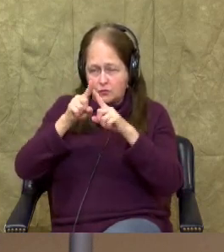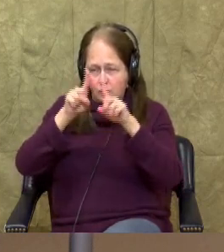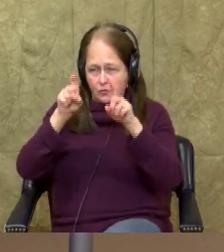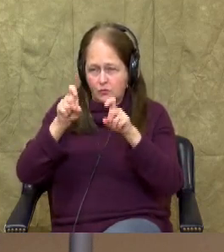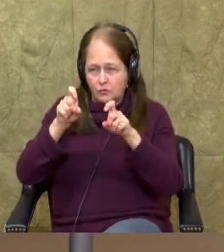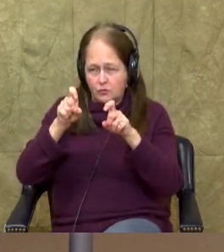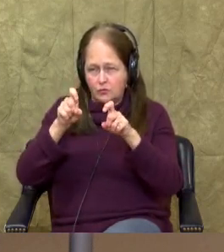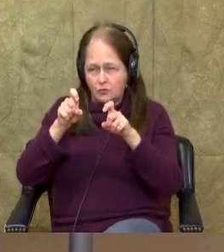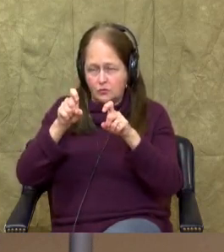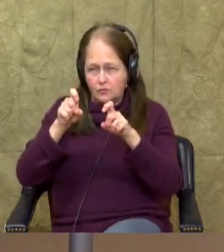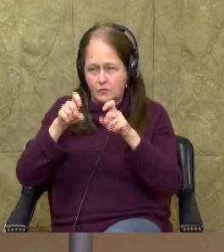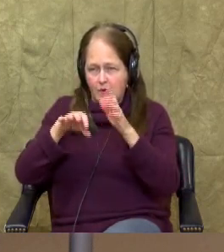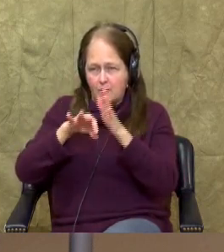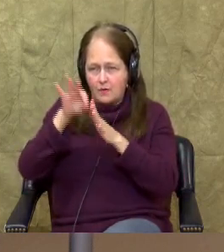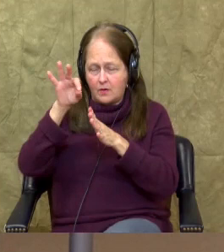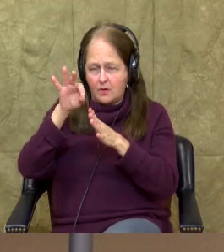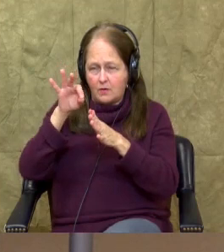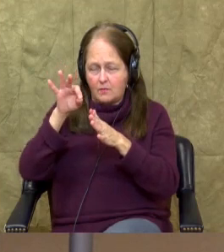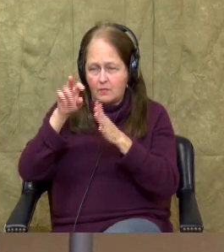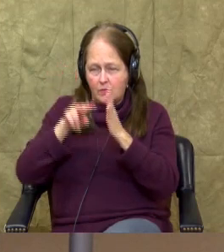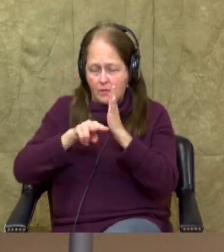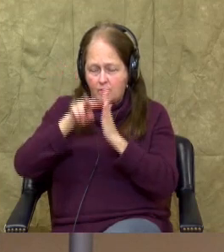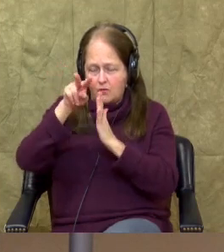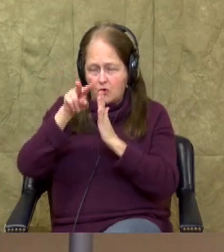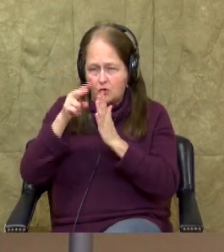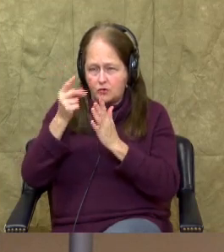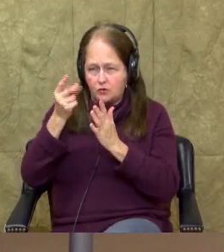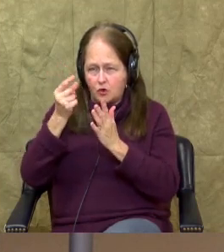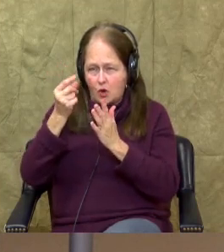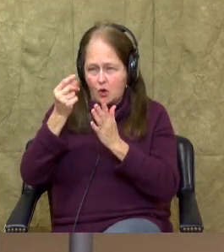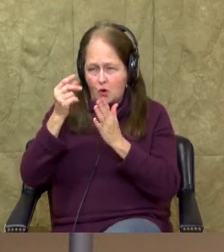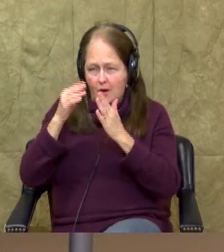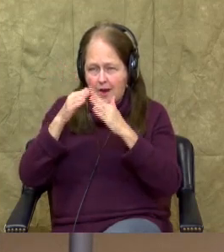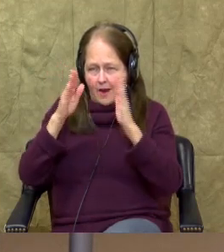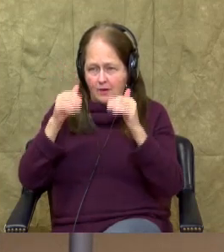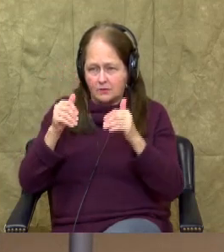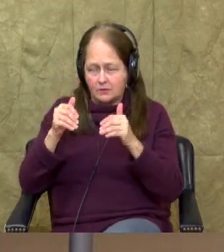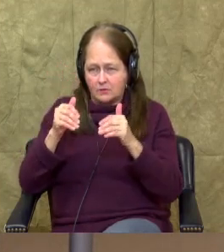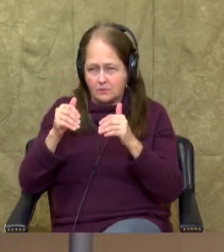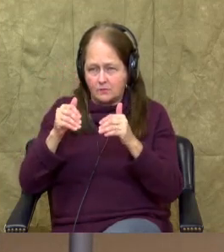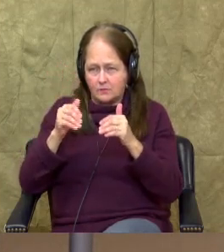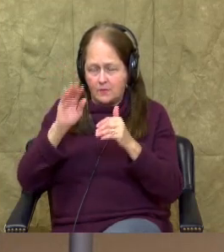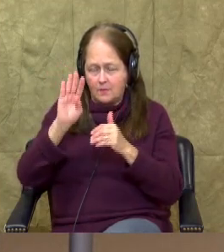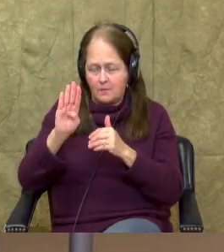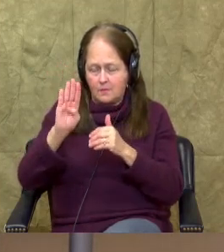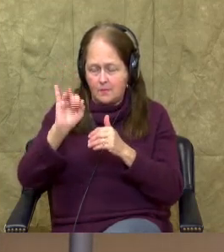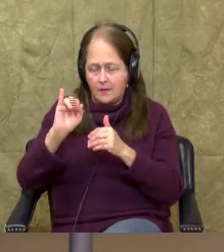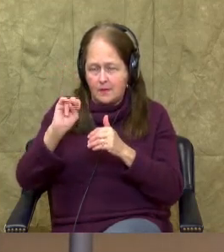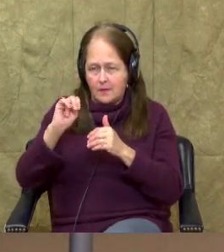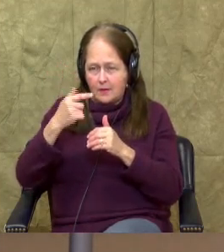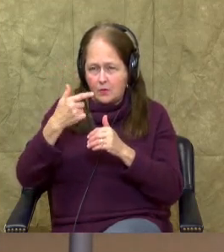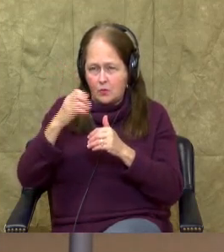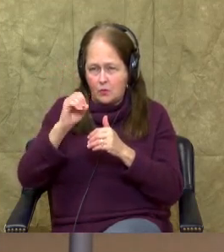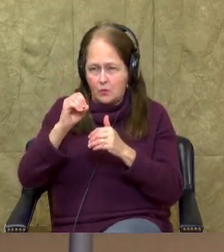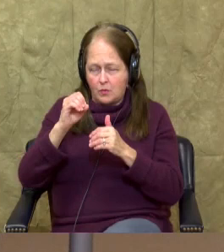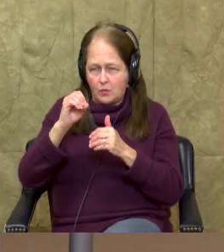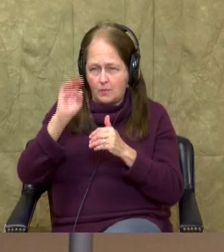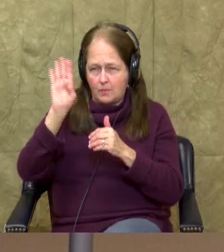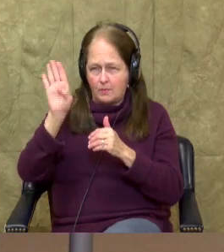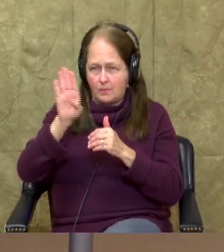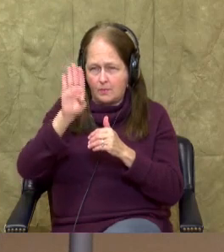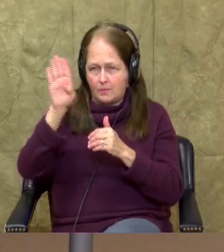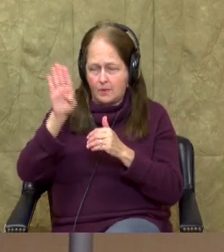is first we've got to find out what is the volume of each doghouse. So for Bingo's, and we're going to label it